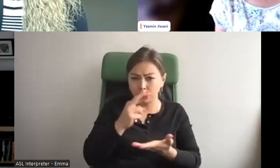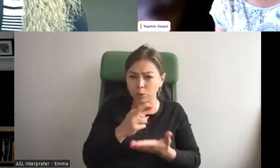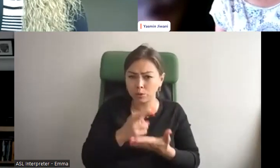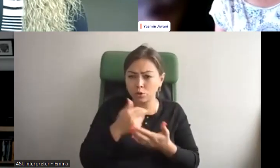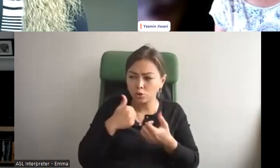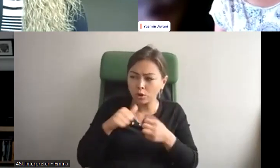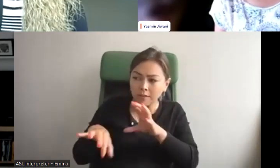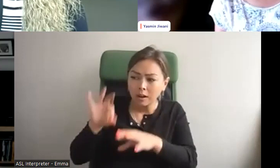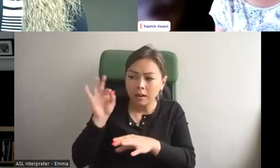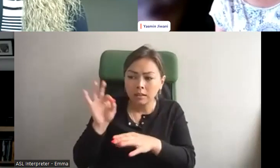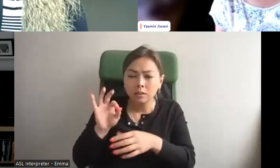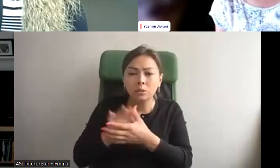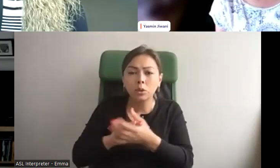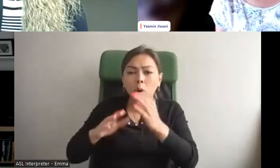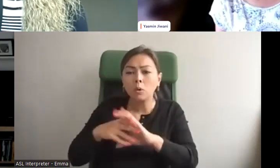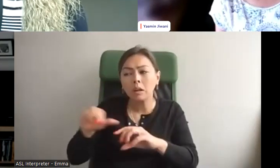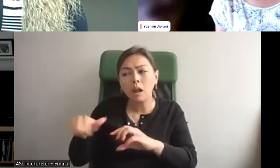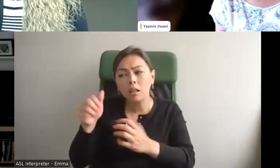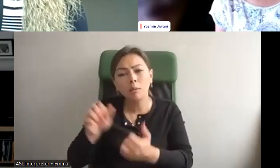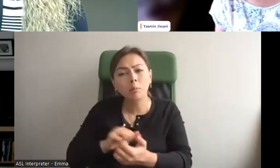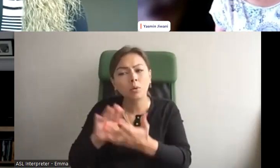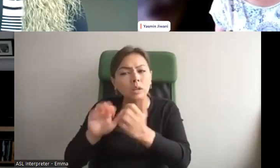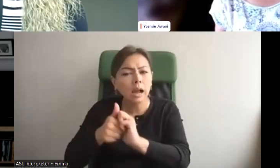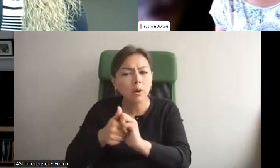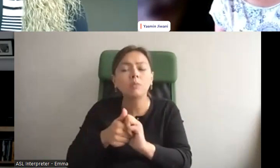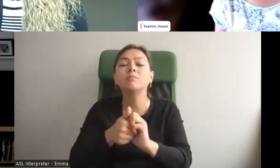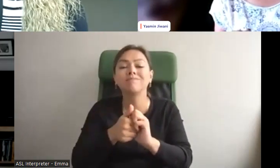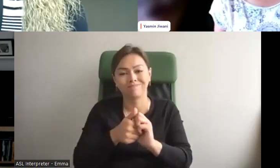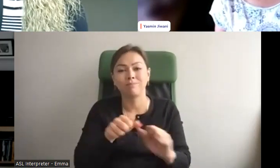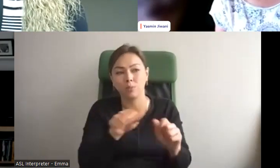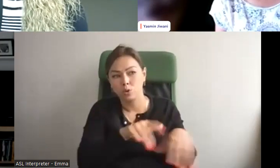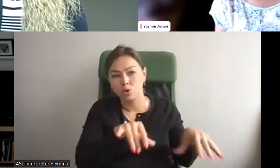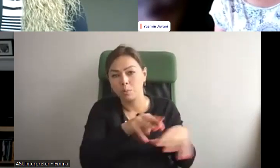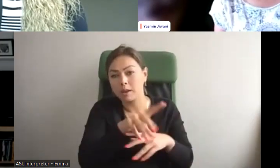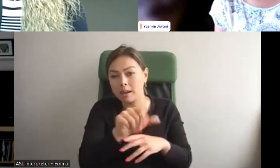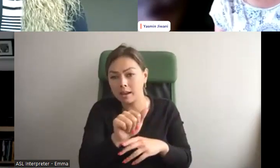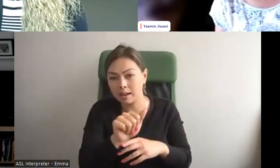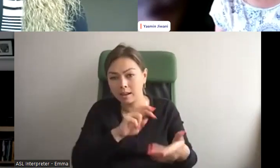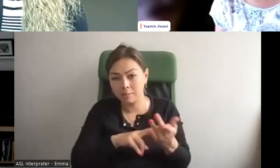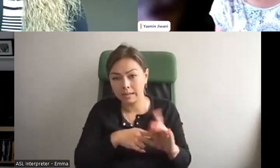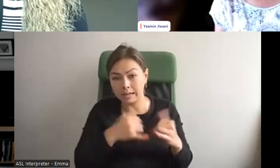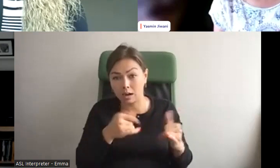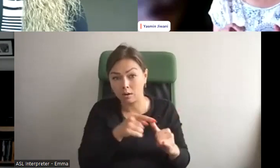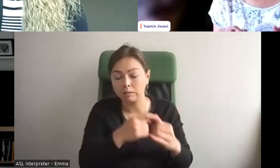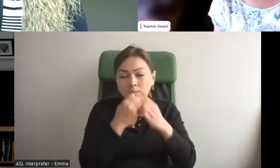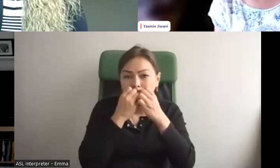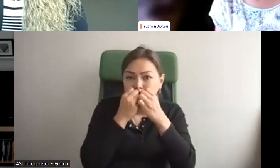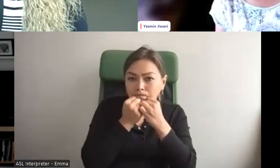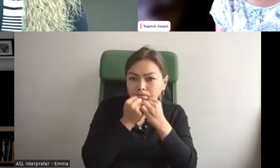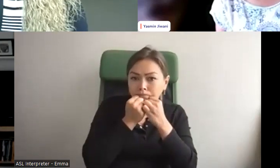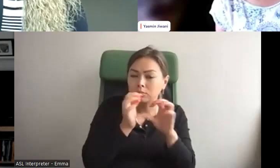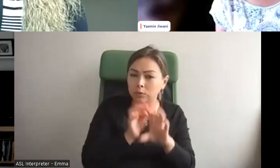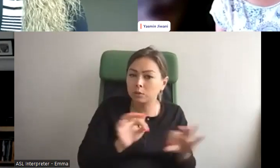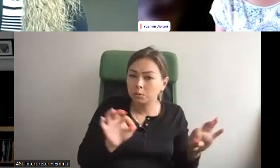stories. And it's through the social media networks. So this is where social media becomes really important. We feed